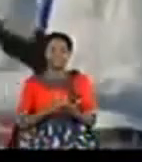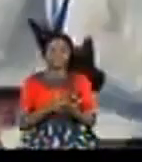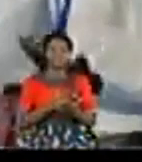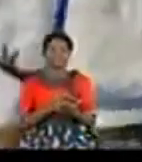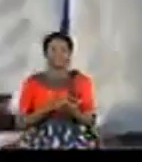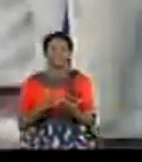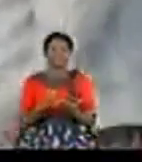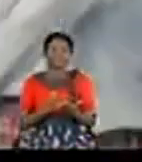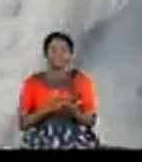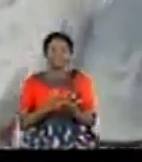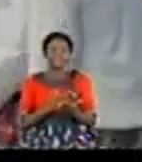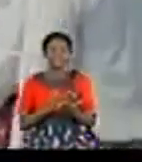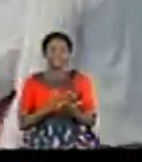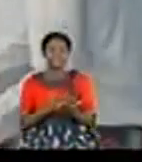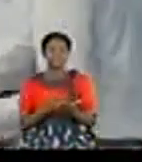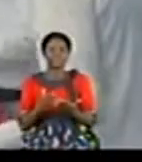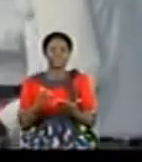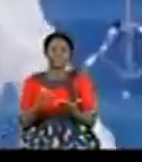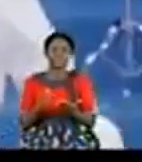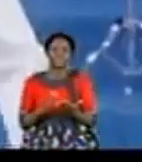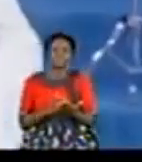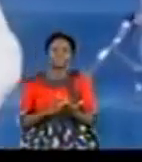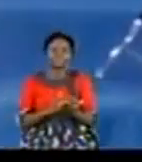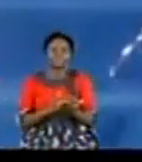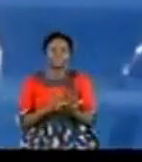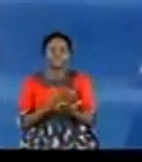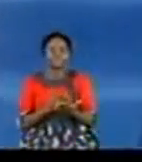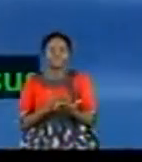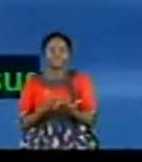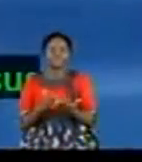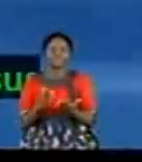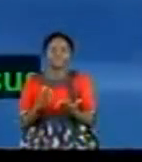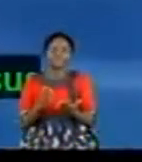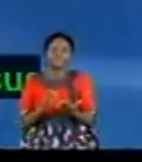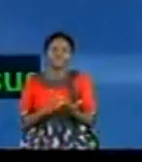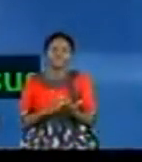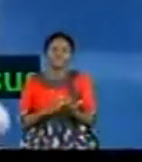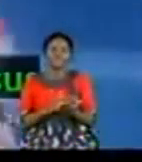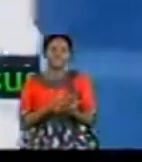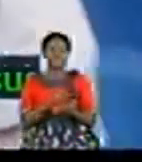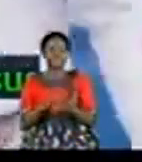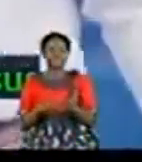you what can you change you